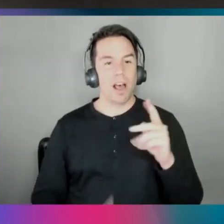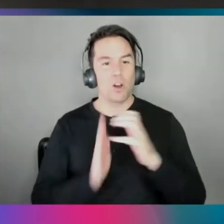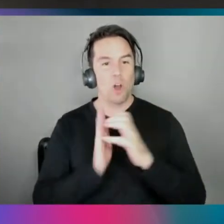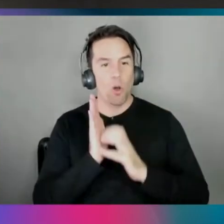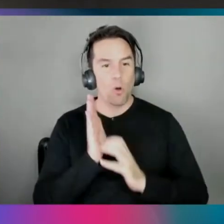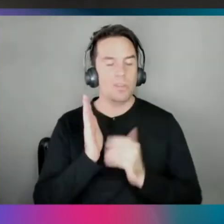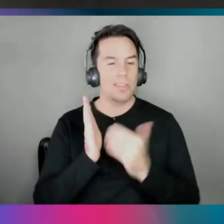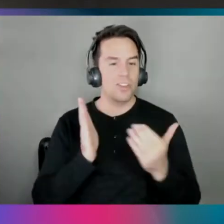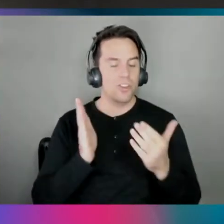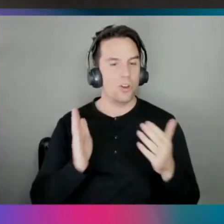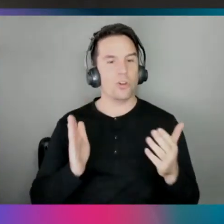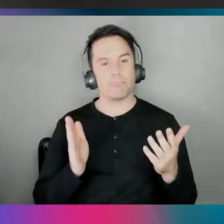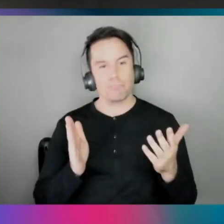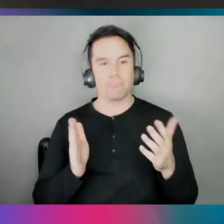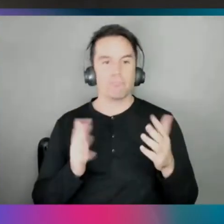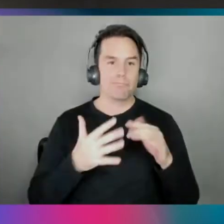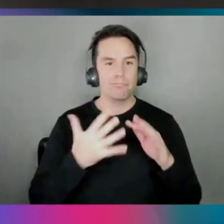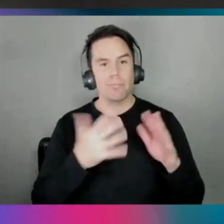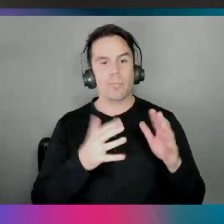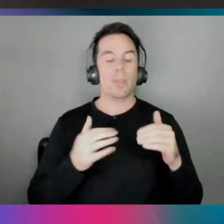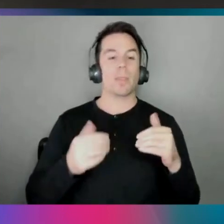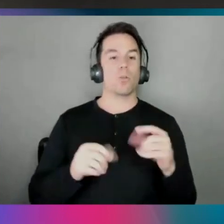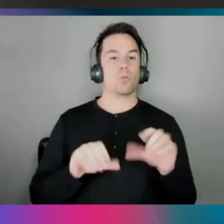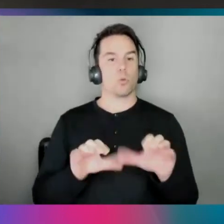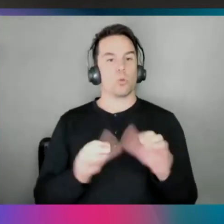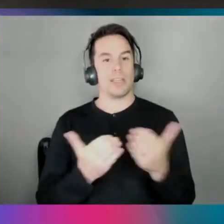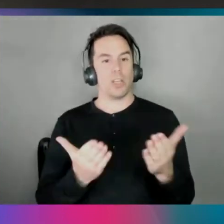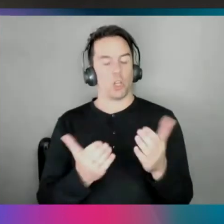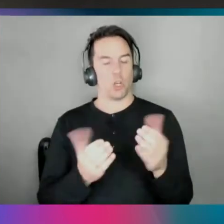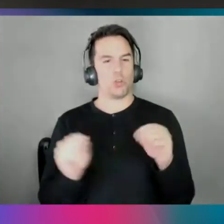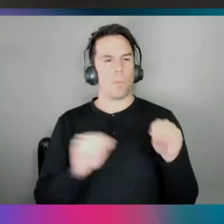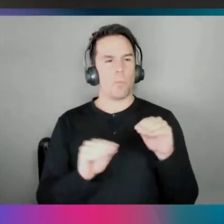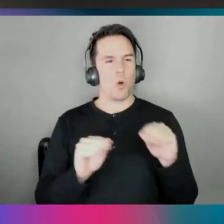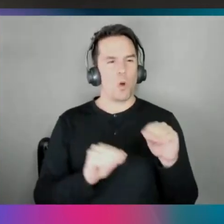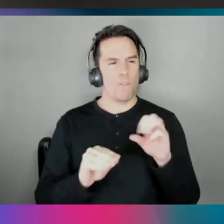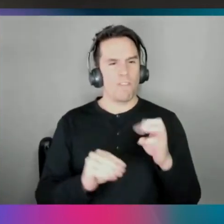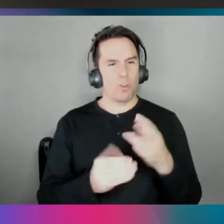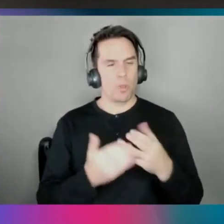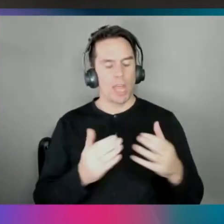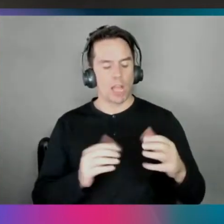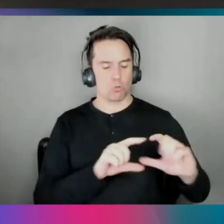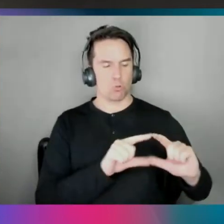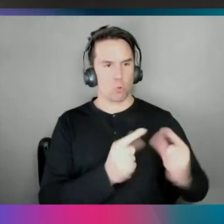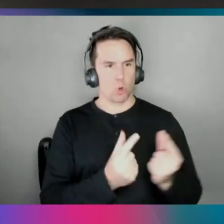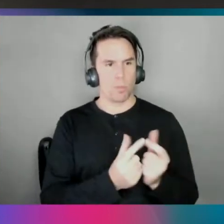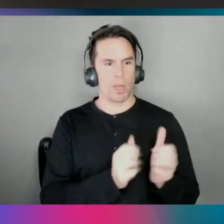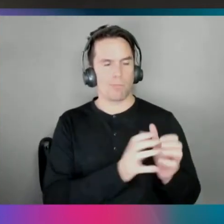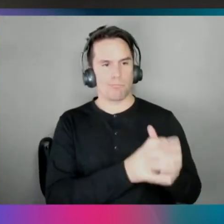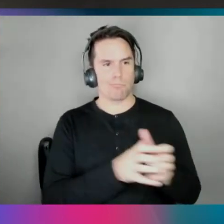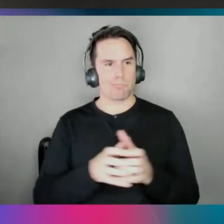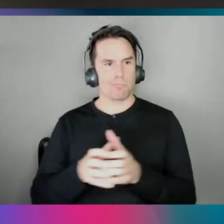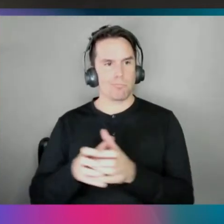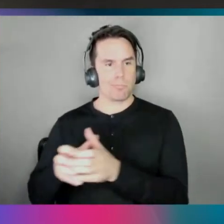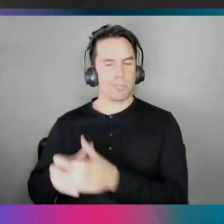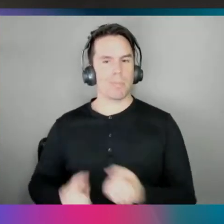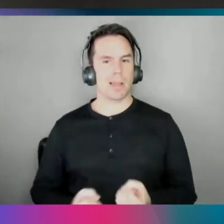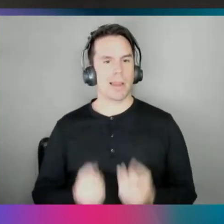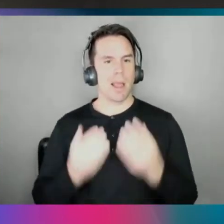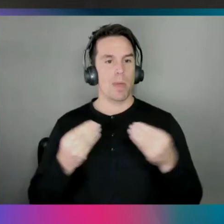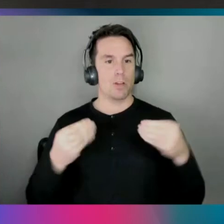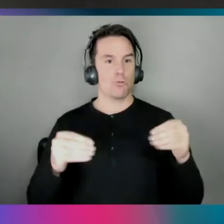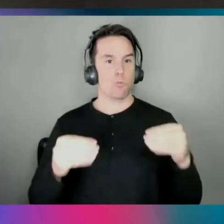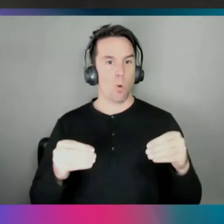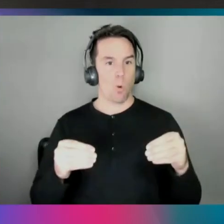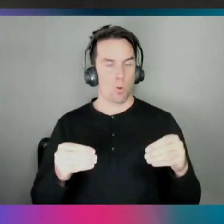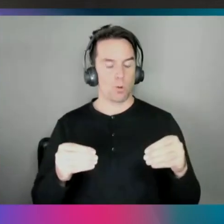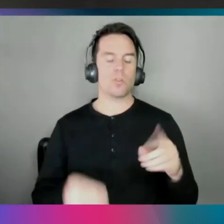to do a little bit here to move some things here. So we're going to group everything by the quantities that they sold. So we did a quick group by there. A